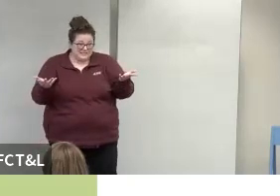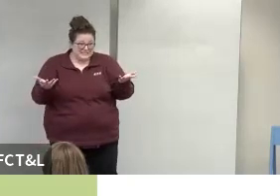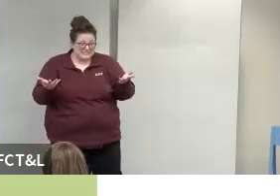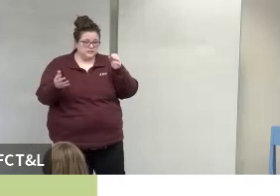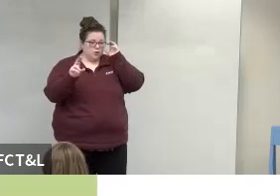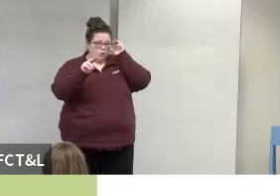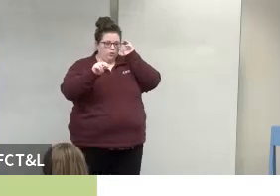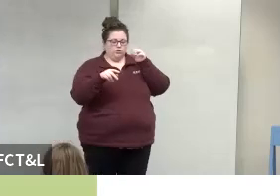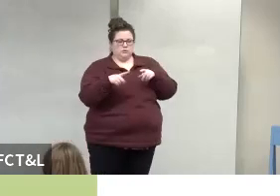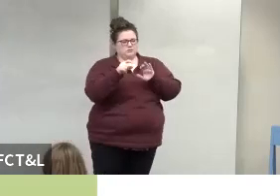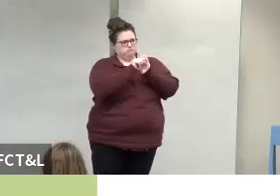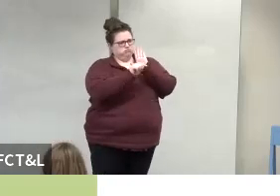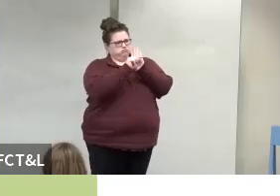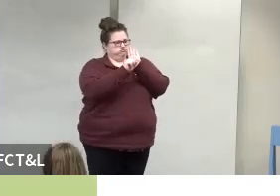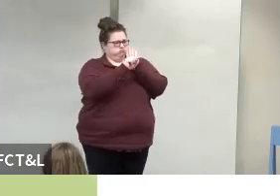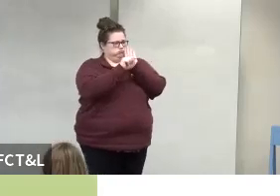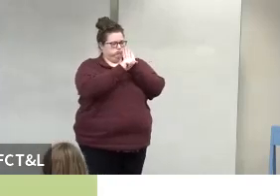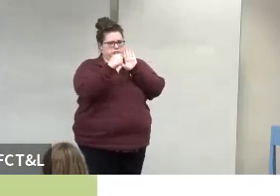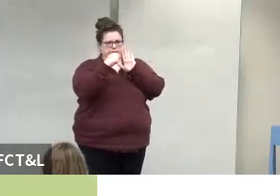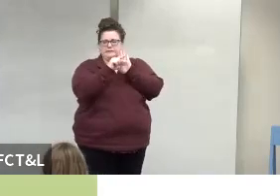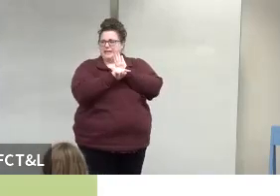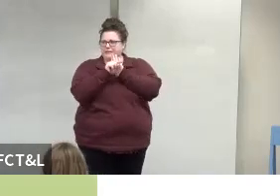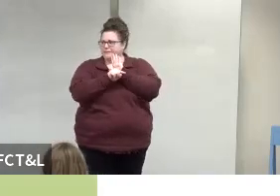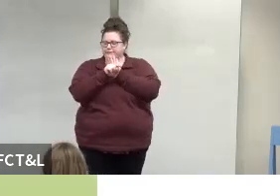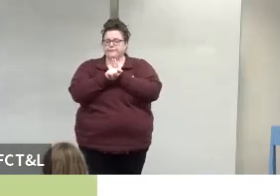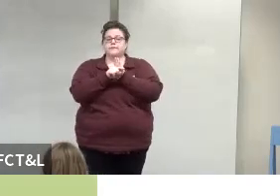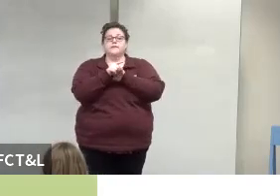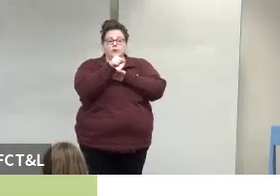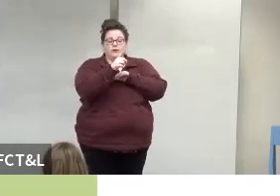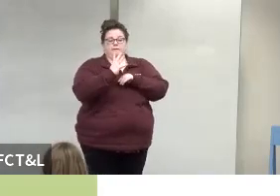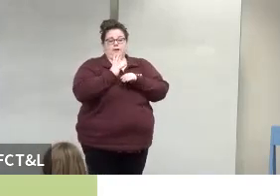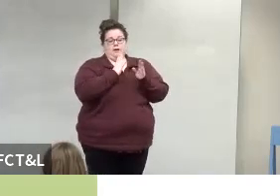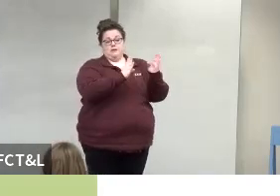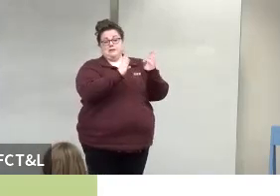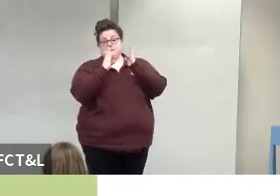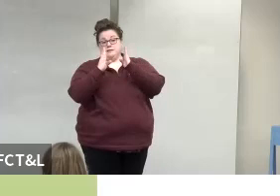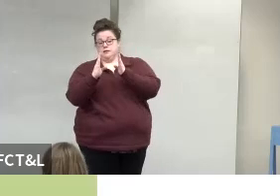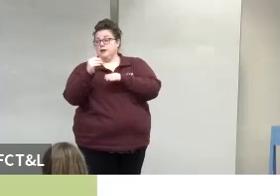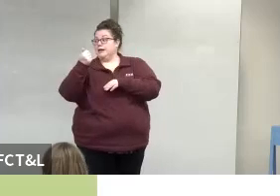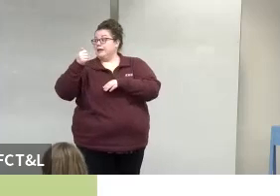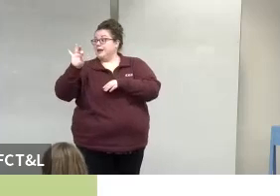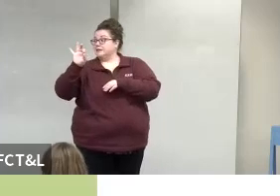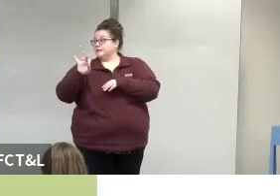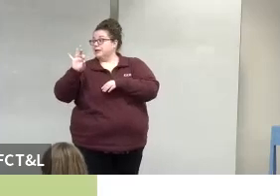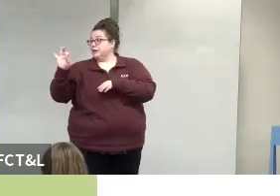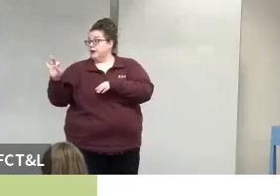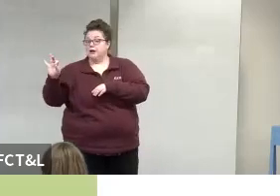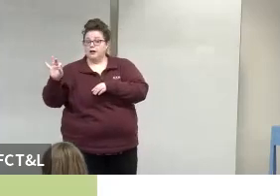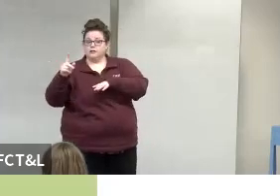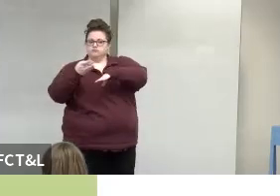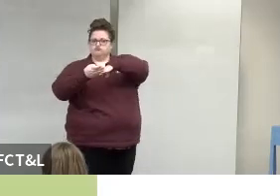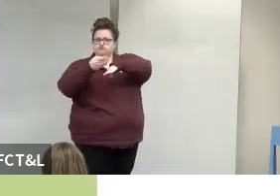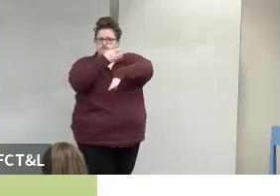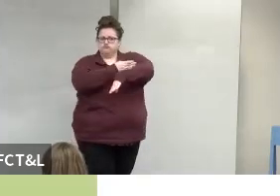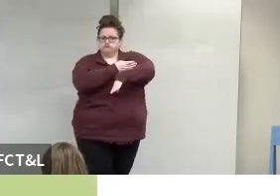know, so we're trying to get rid of those negative stereotypes. And then we see